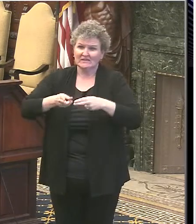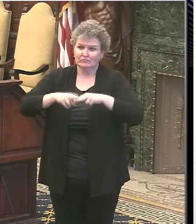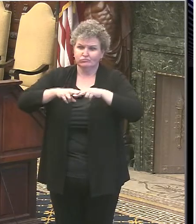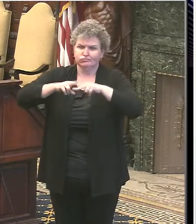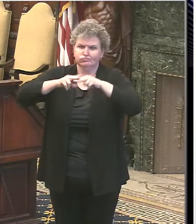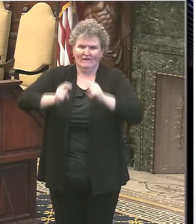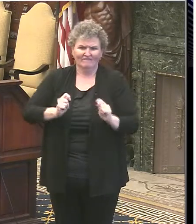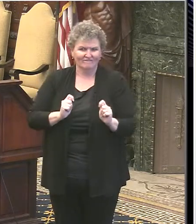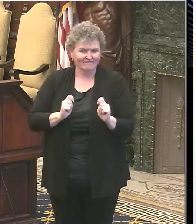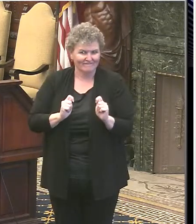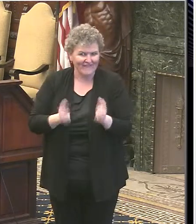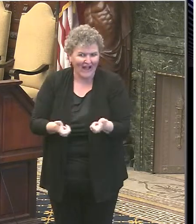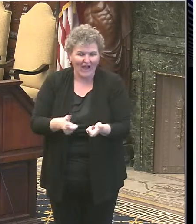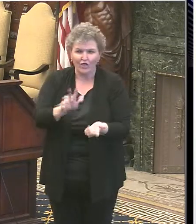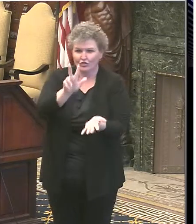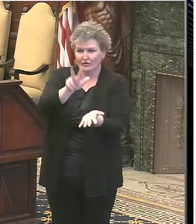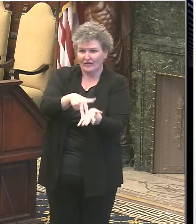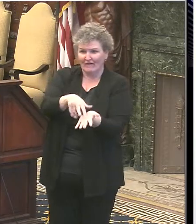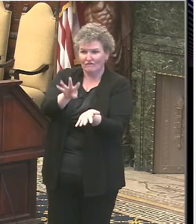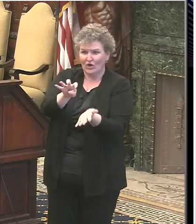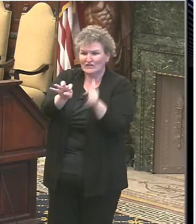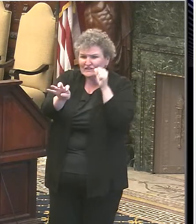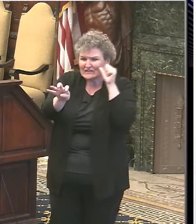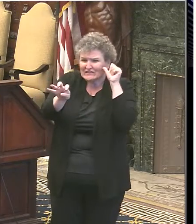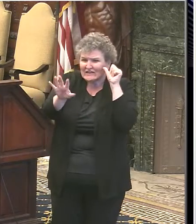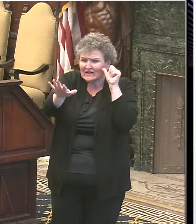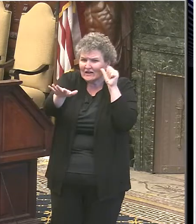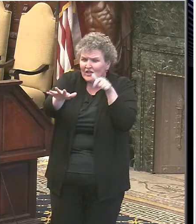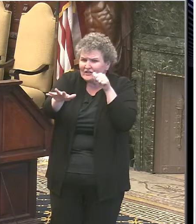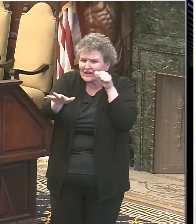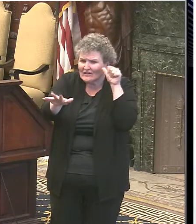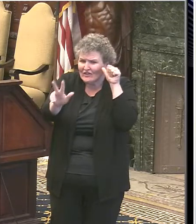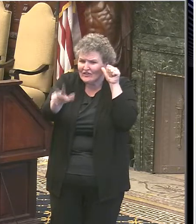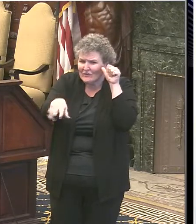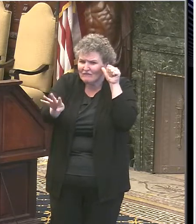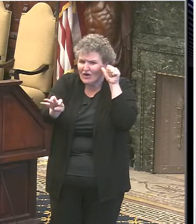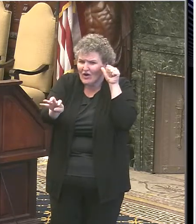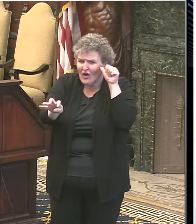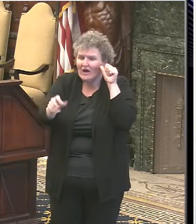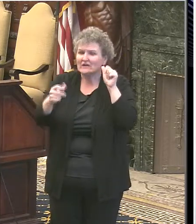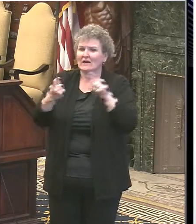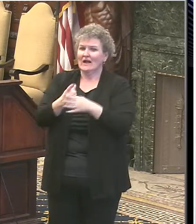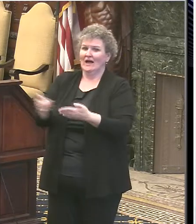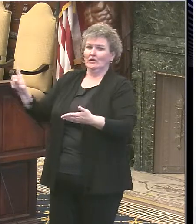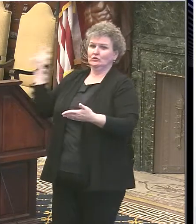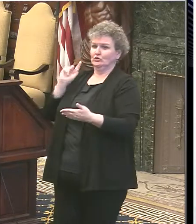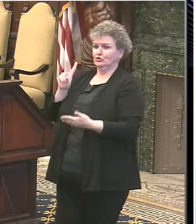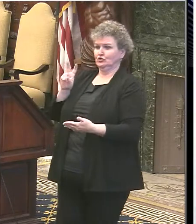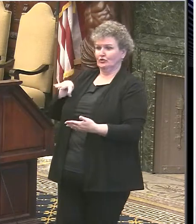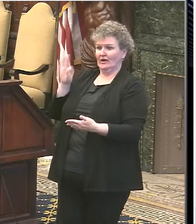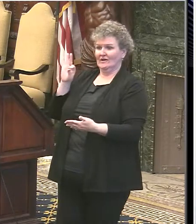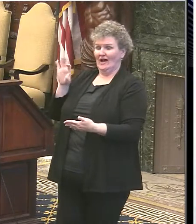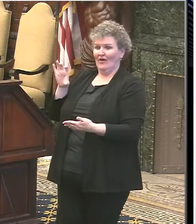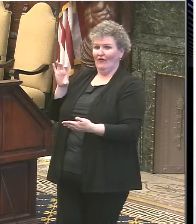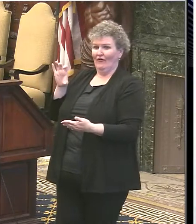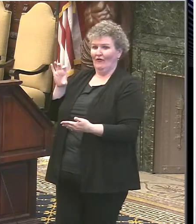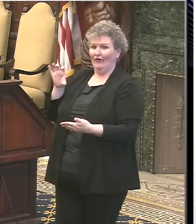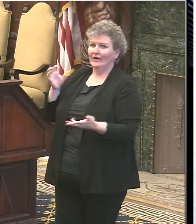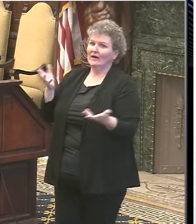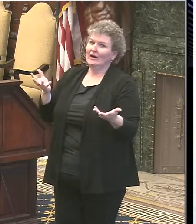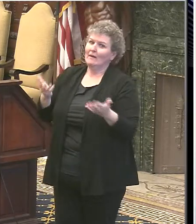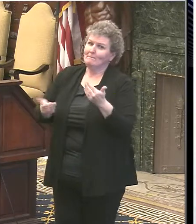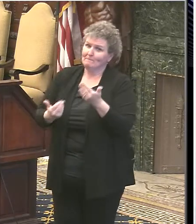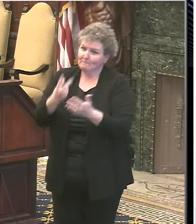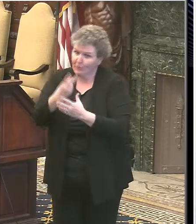than 3,400 patients yesterday. For comparison, just last Thursday, it was 2,900. And both of those are new highs. They've never been this high